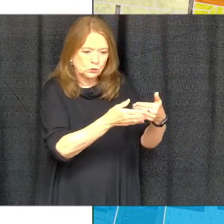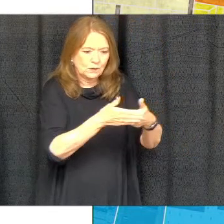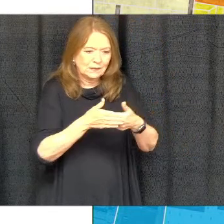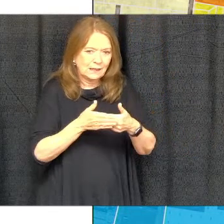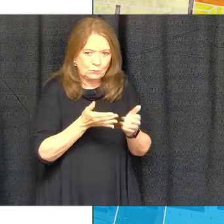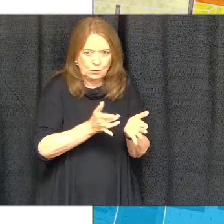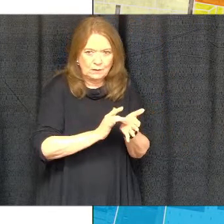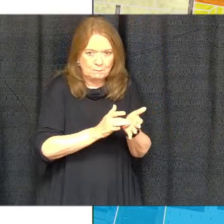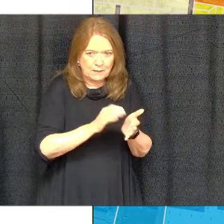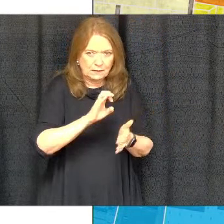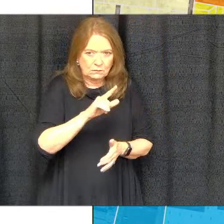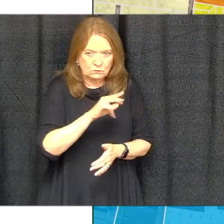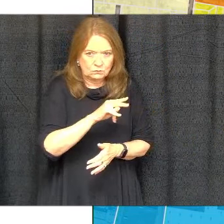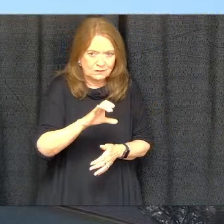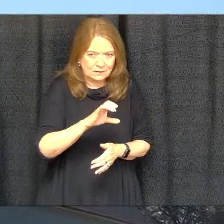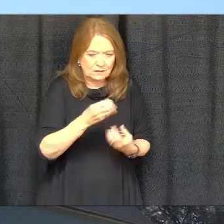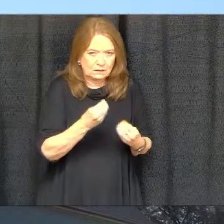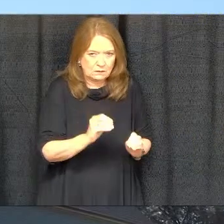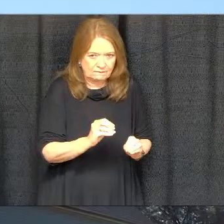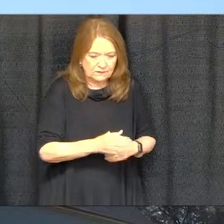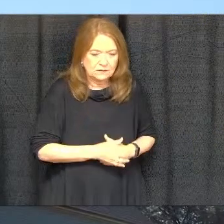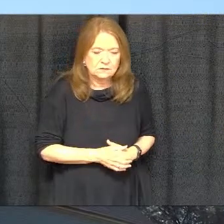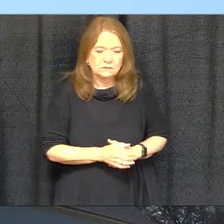medical clinical office.